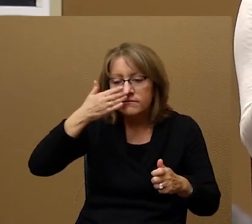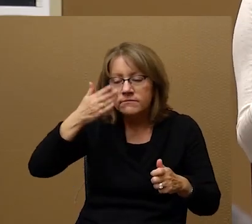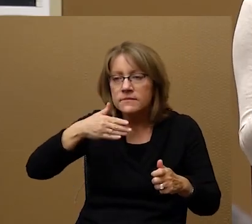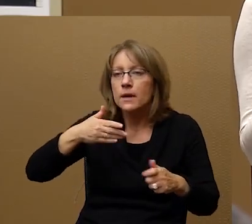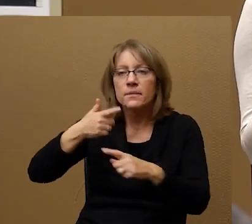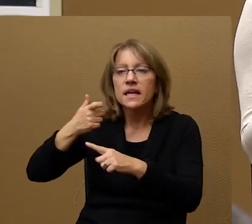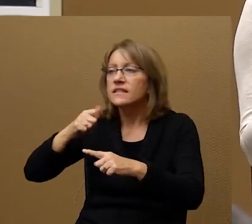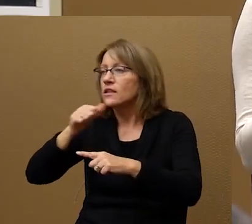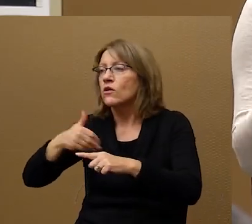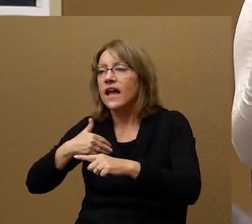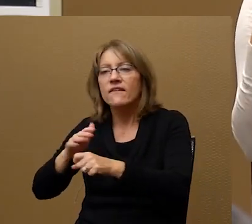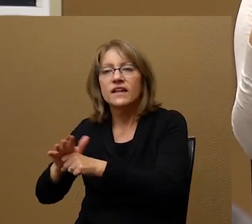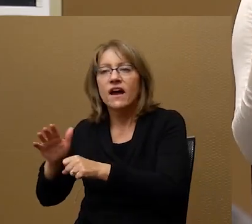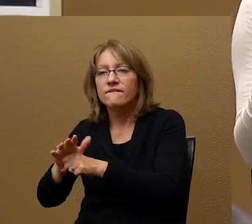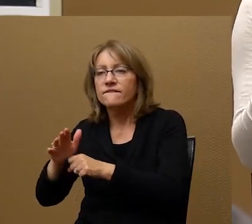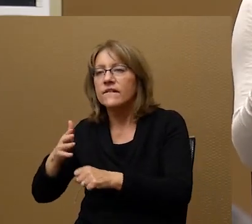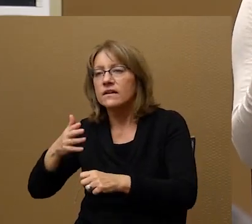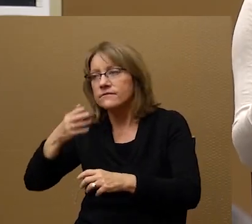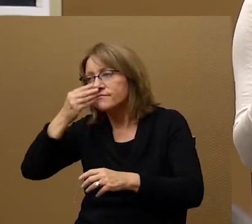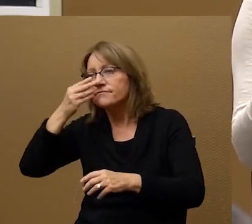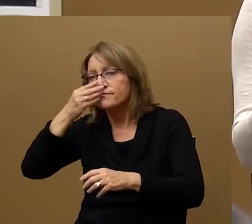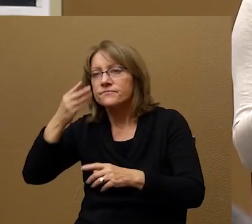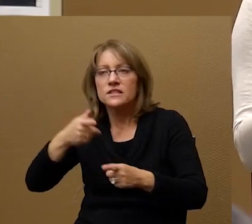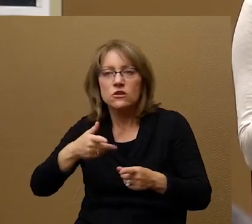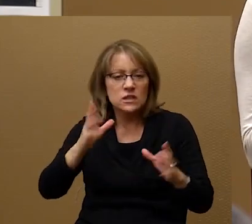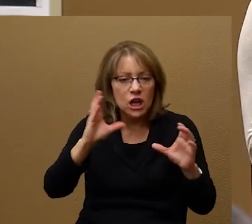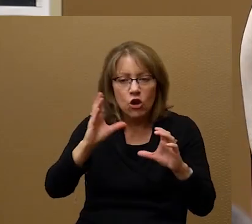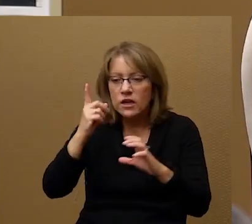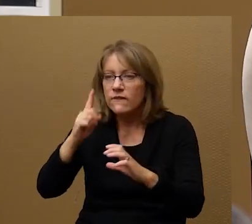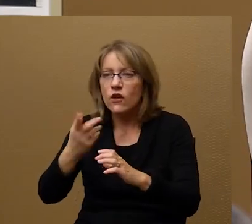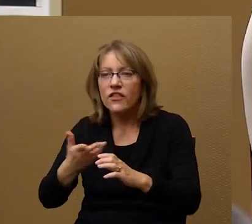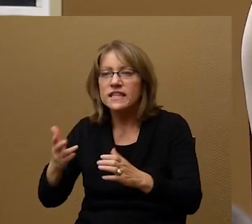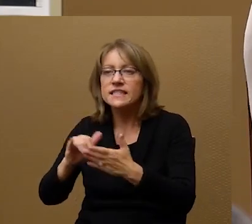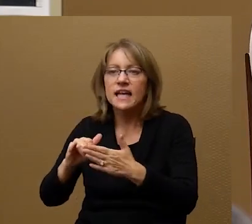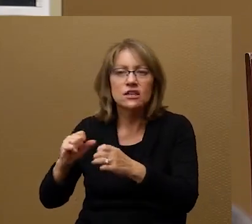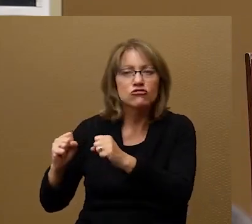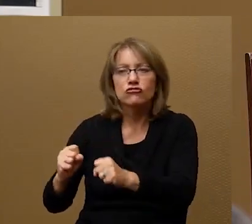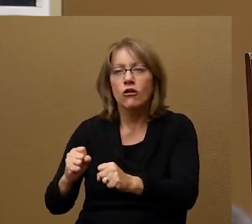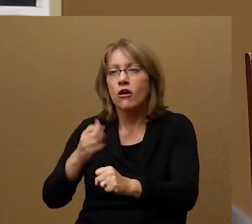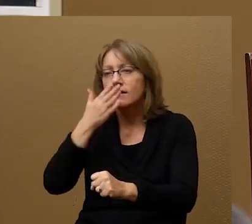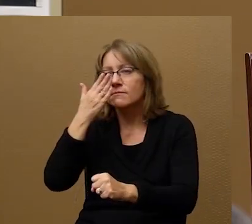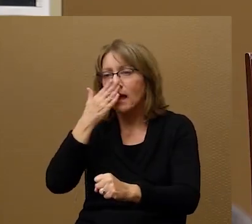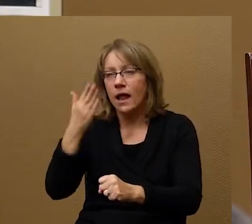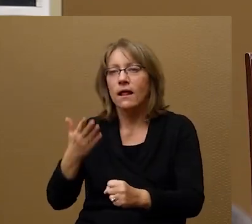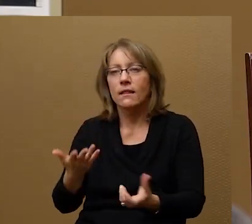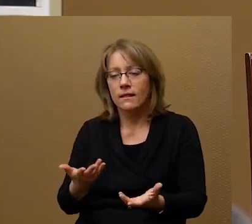smell. They don't smell as well, so they're seeking strong smelling things.